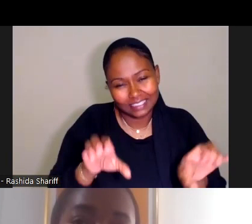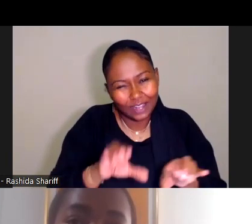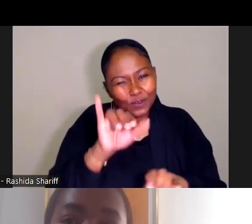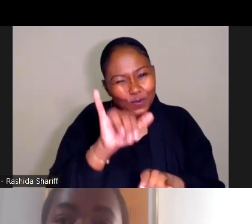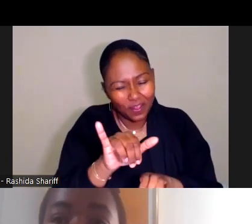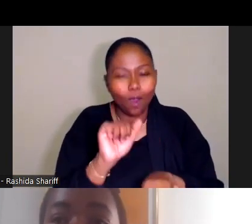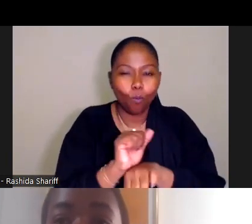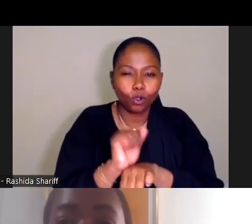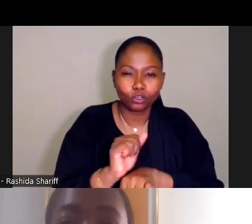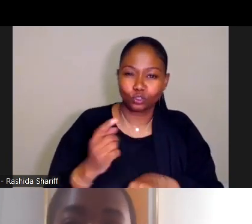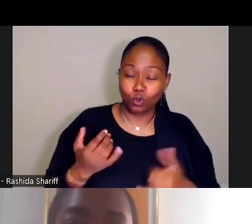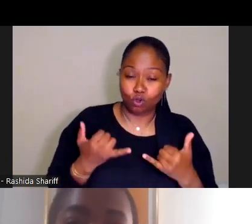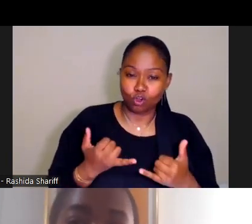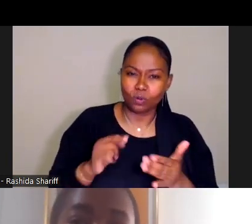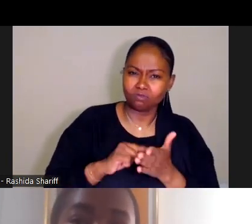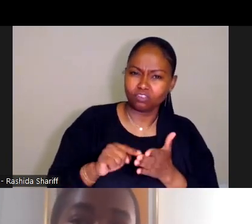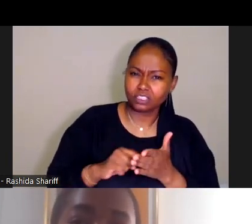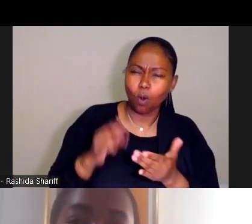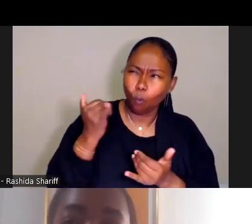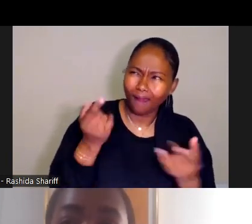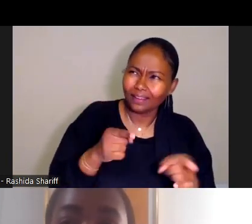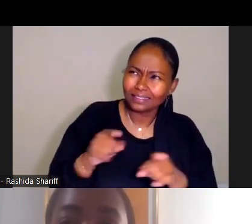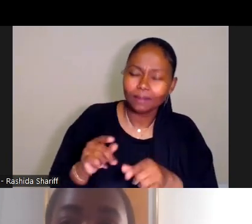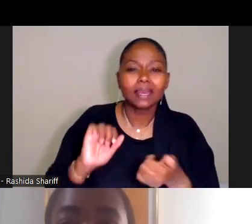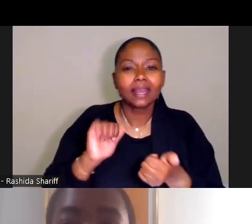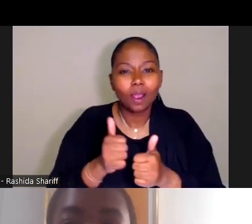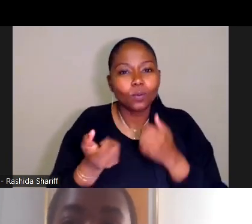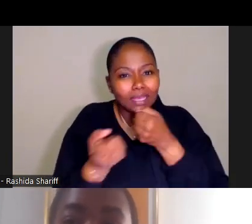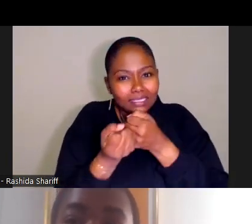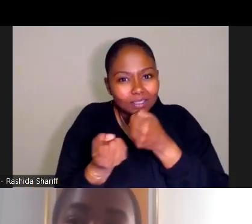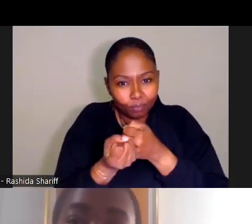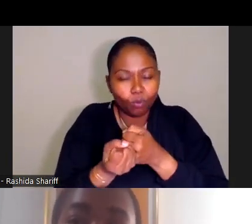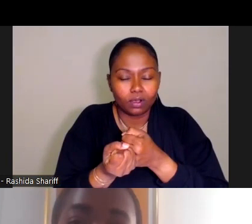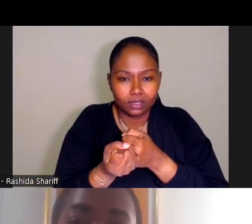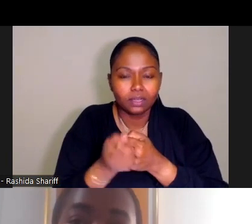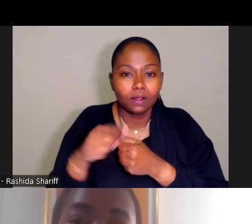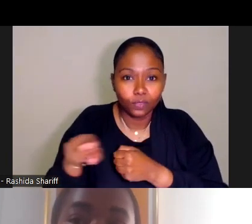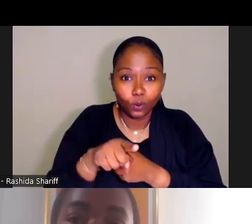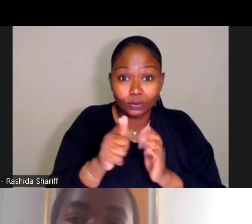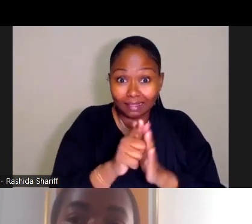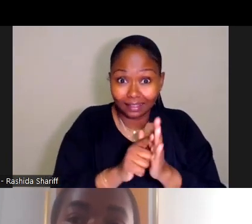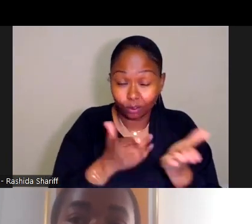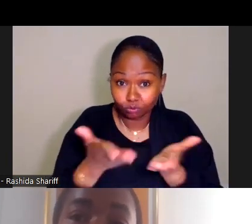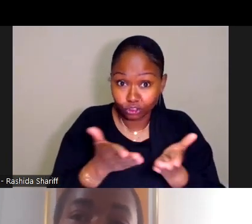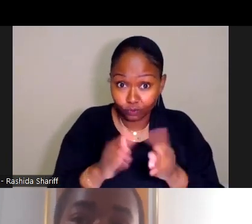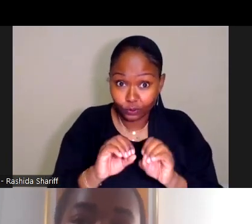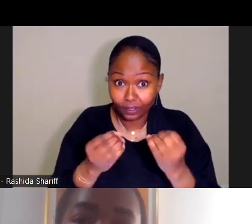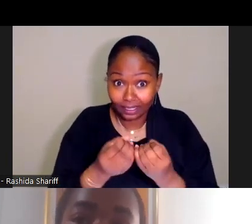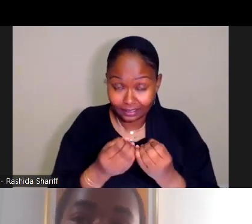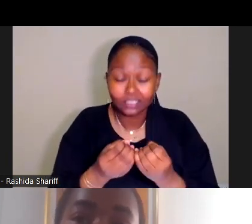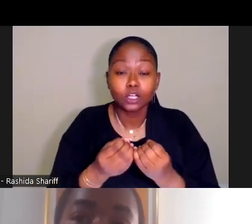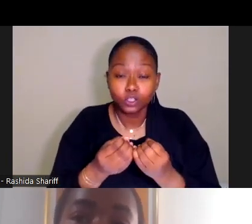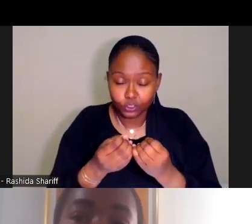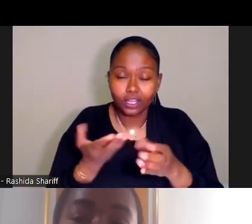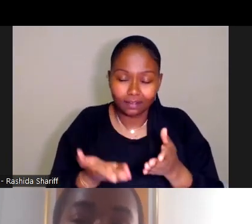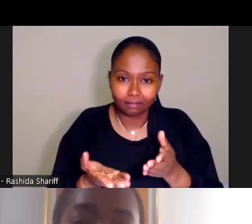currently investigating why that is, how we can support legal services organizations who do that work, how we can increase the funding